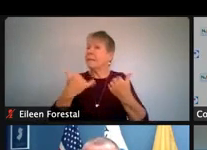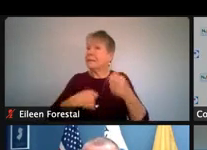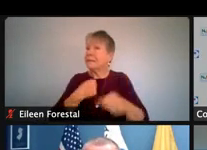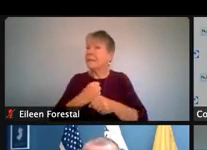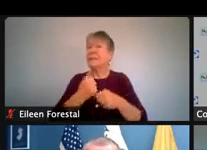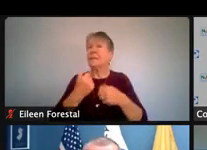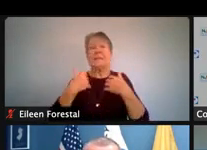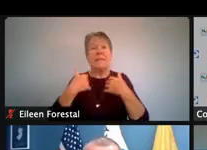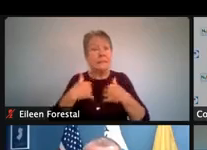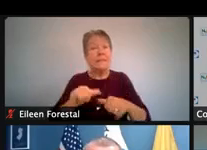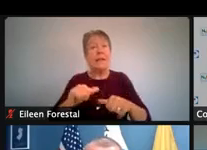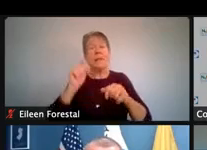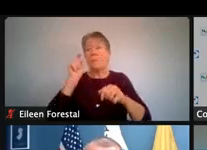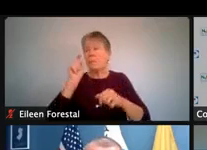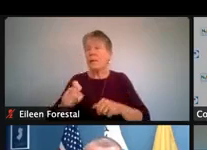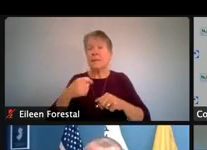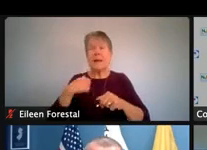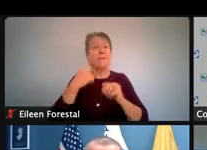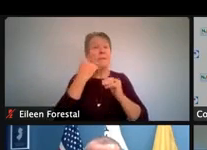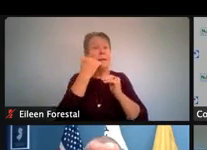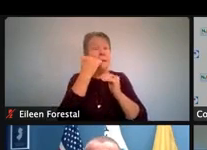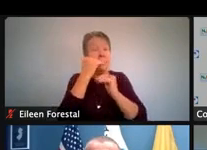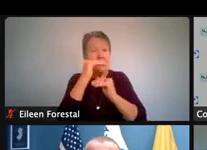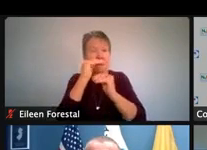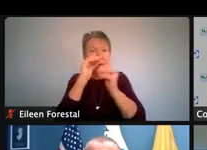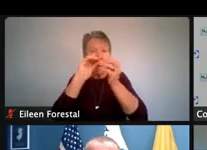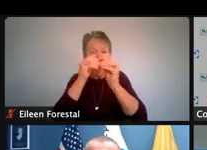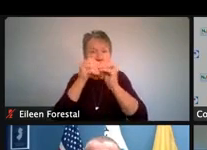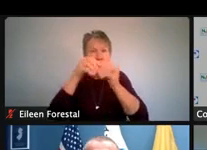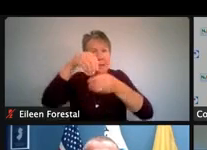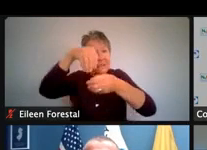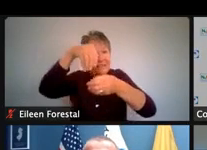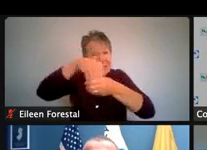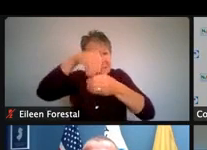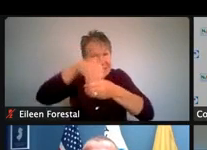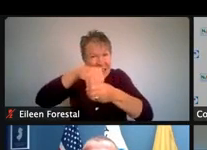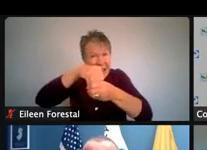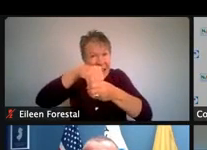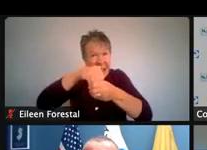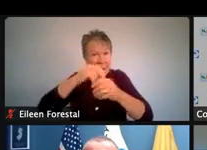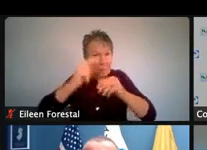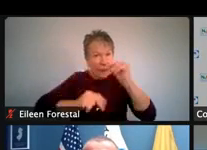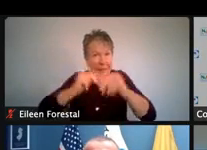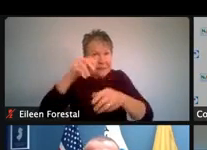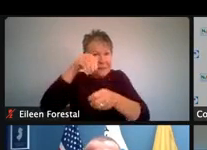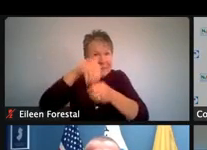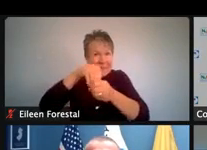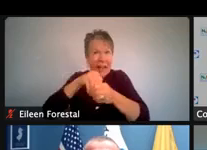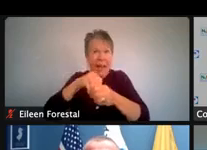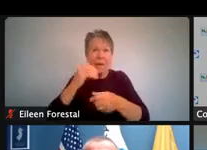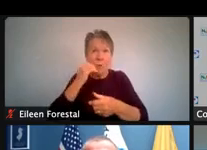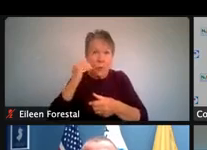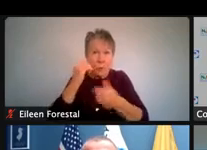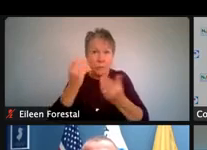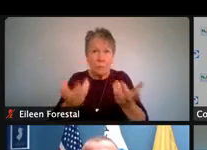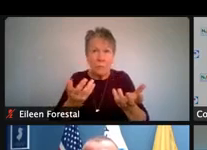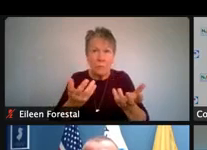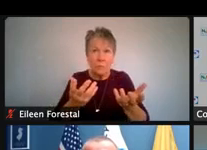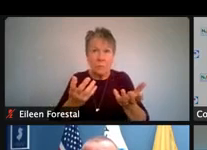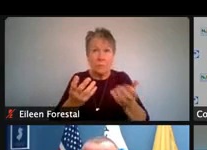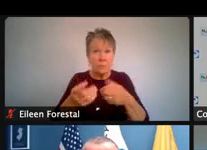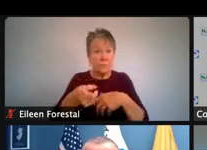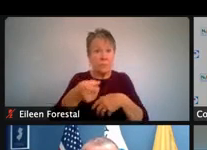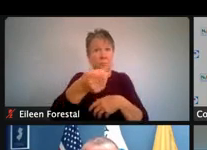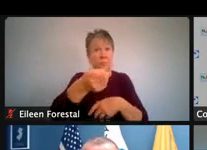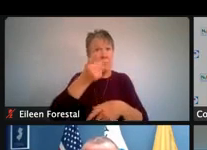whatever gathering you may want. And you bring up a good one with election night, Thanksgiving,